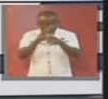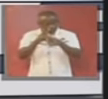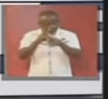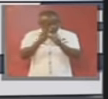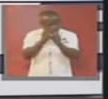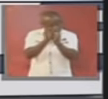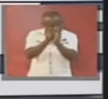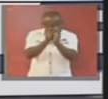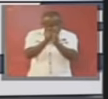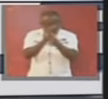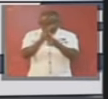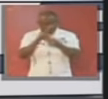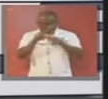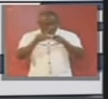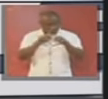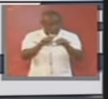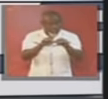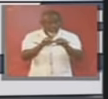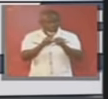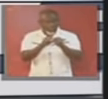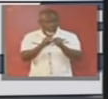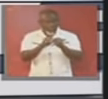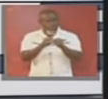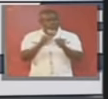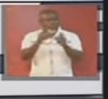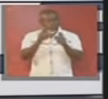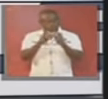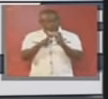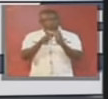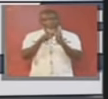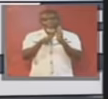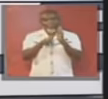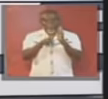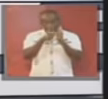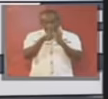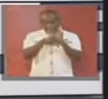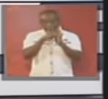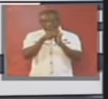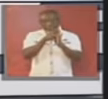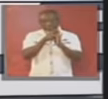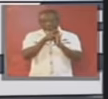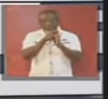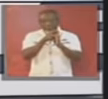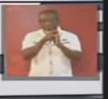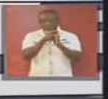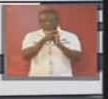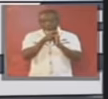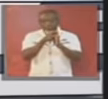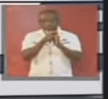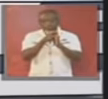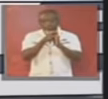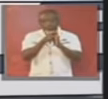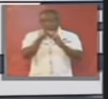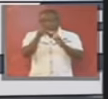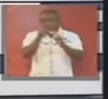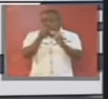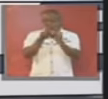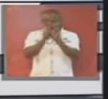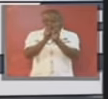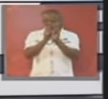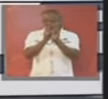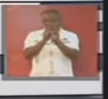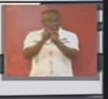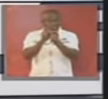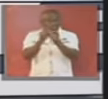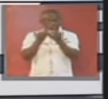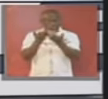perspective. For the policy perspective, i.e. controlling the repatriation levels, changes to the current Ministry of Health